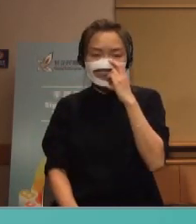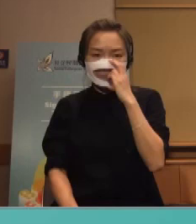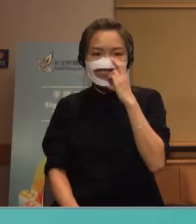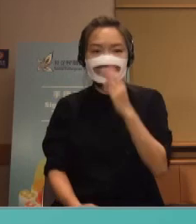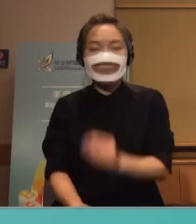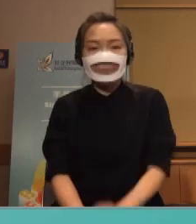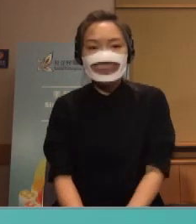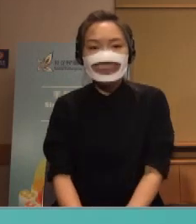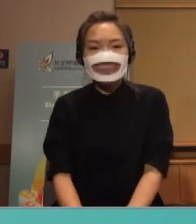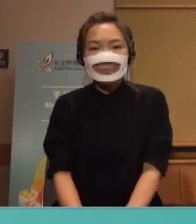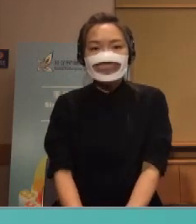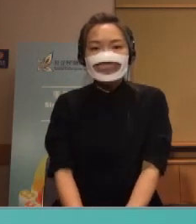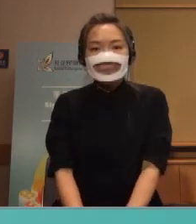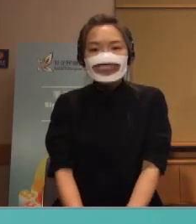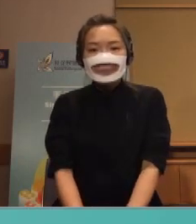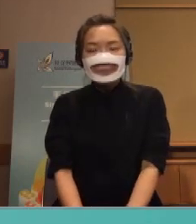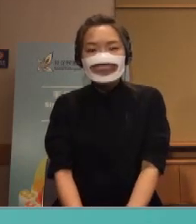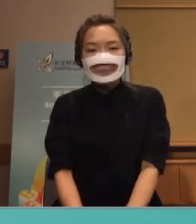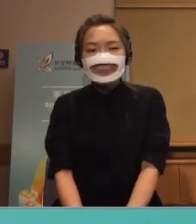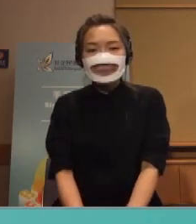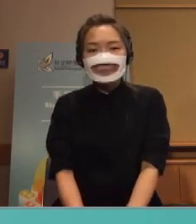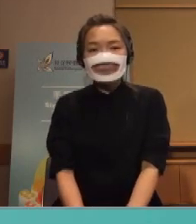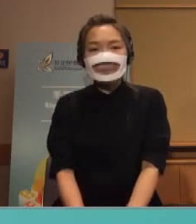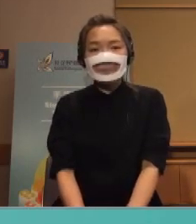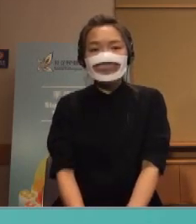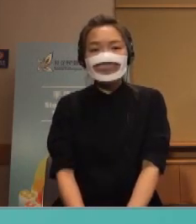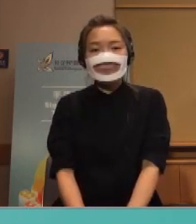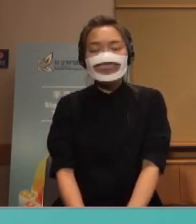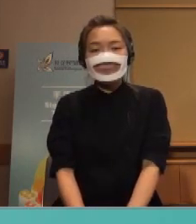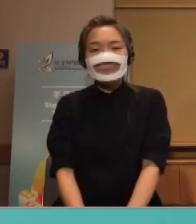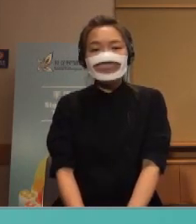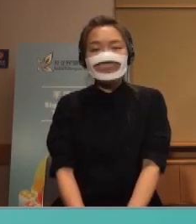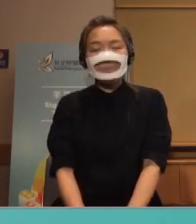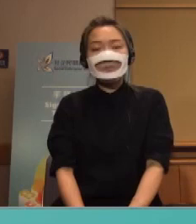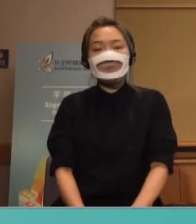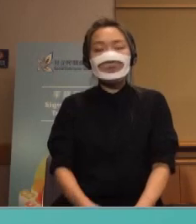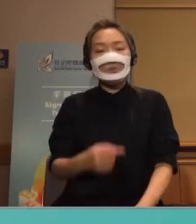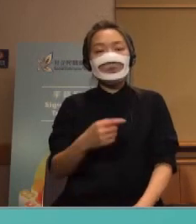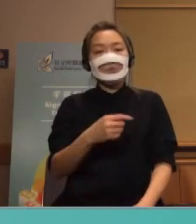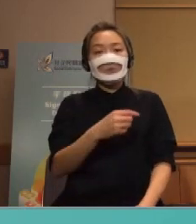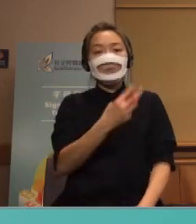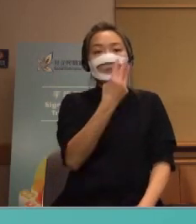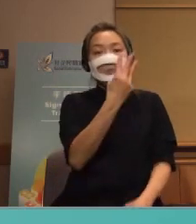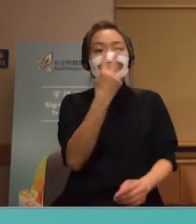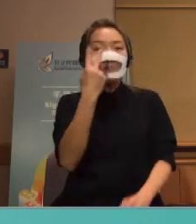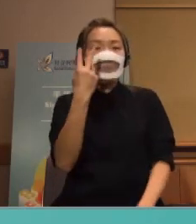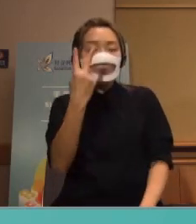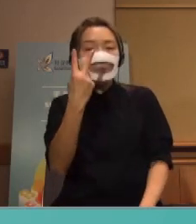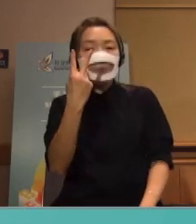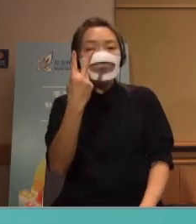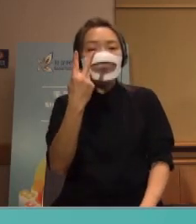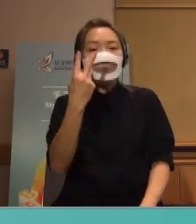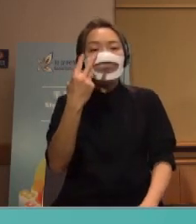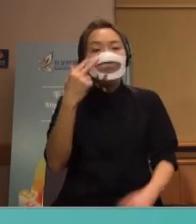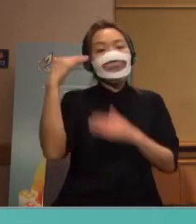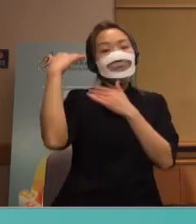more Web2 product design, UI UX, product manager background. So when I come to Web3, first thing I see is like there's only UX but no